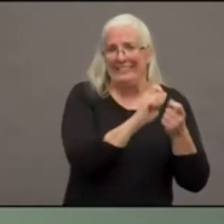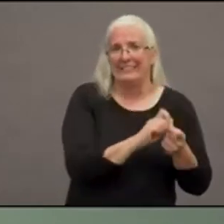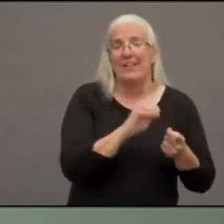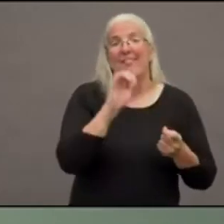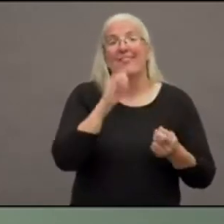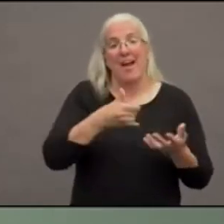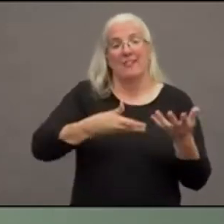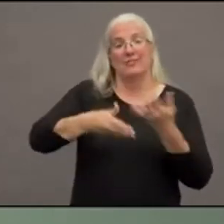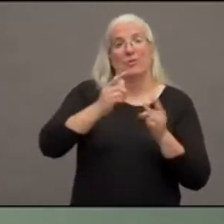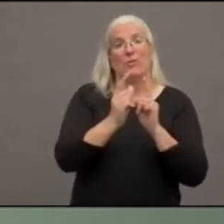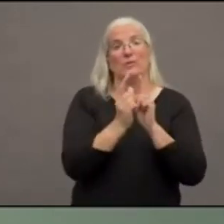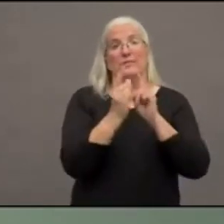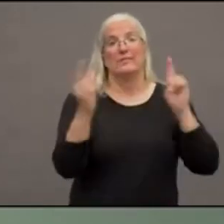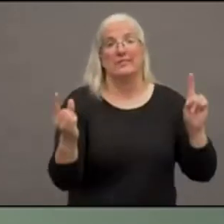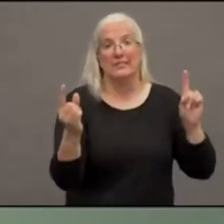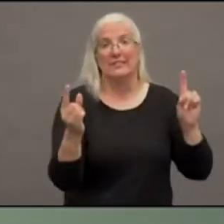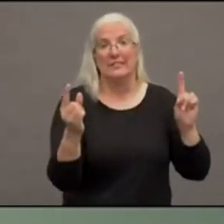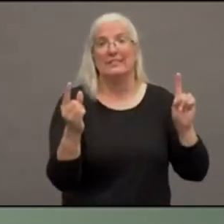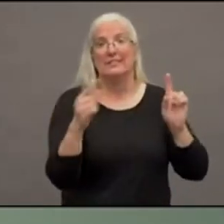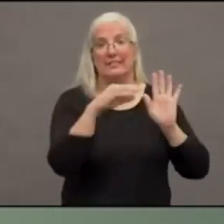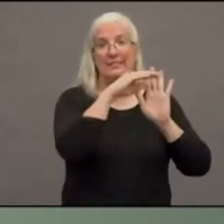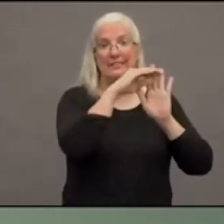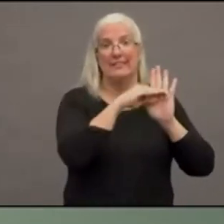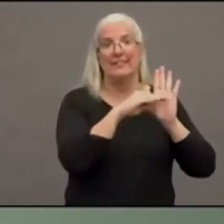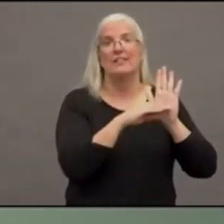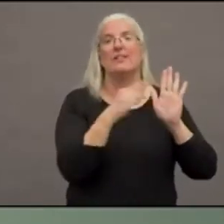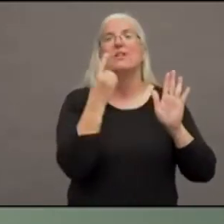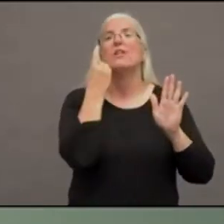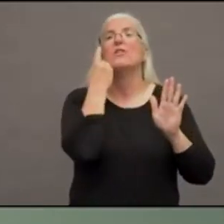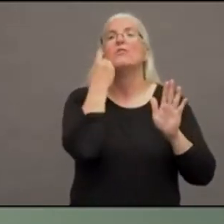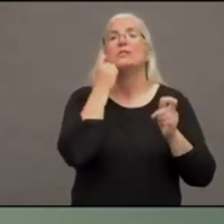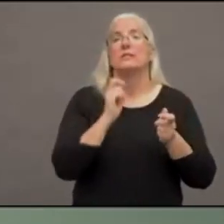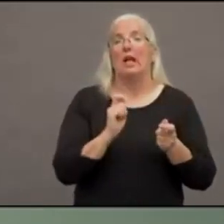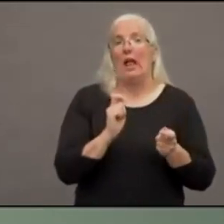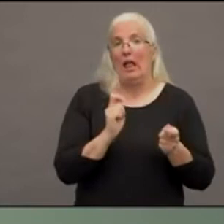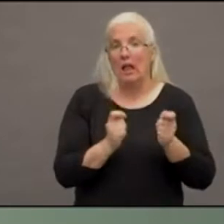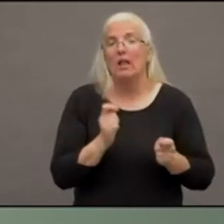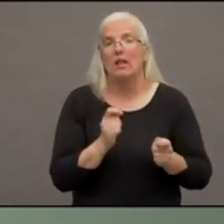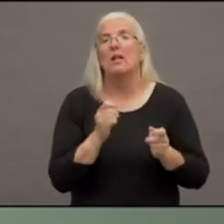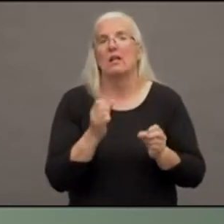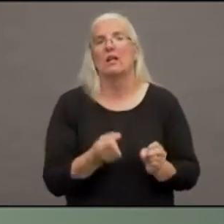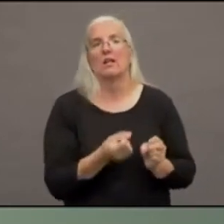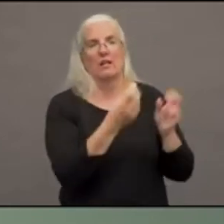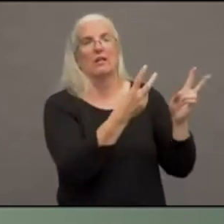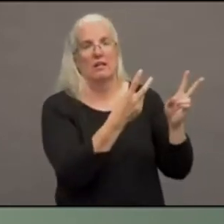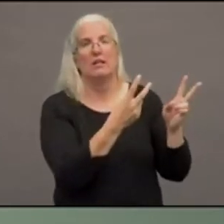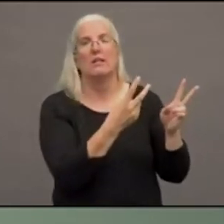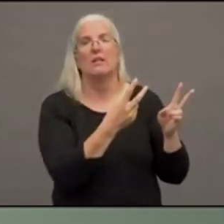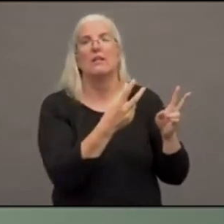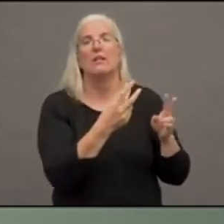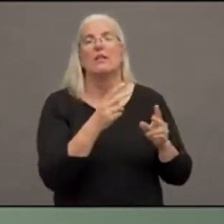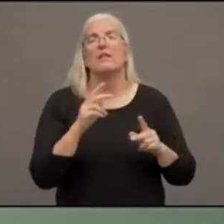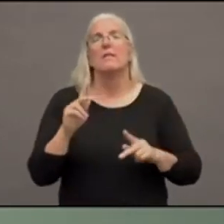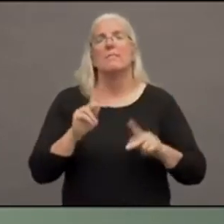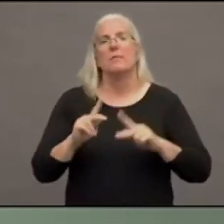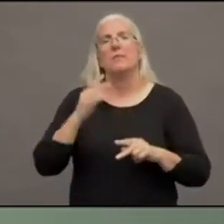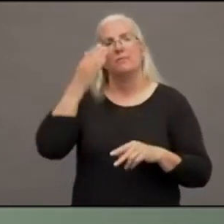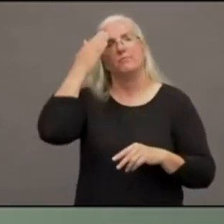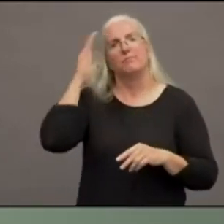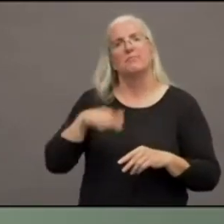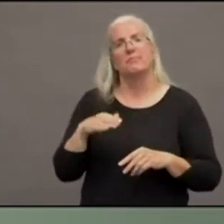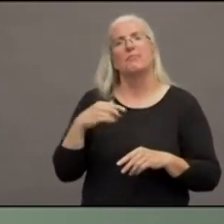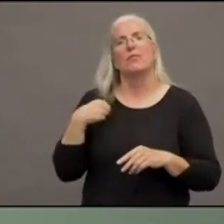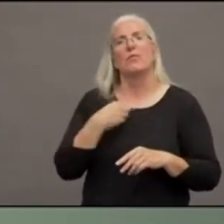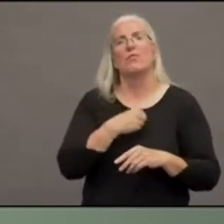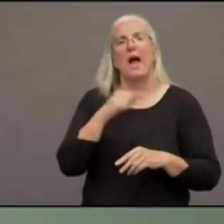have been updated. So people by now hopefully are familiar with our COVID-19 prepared check